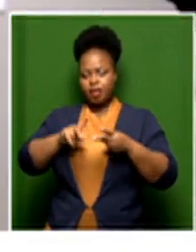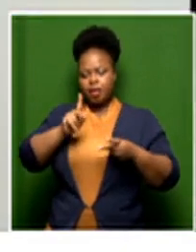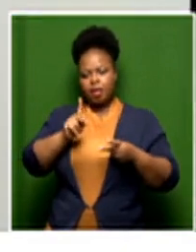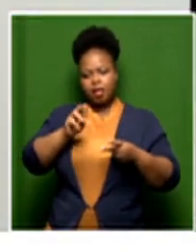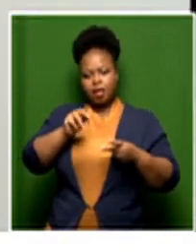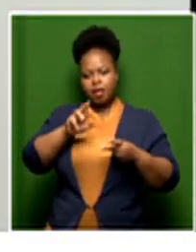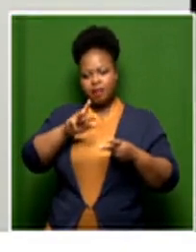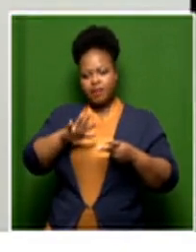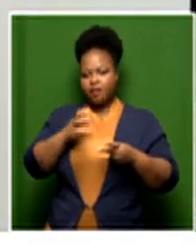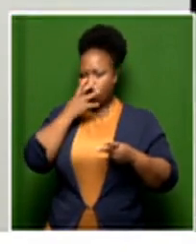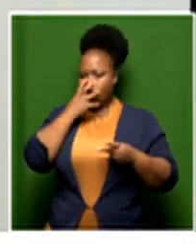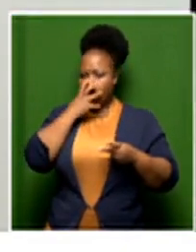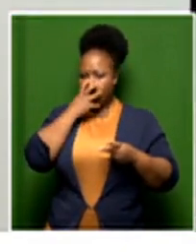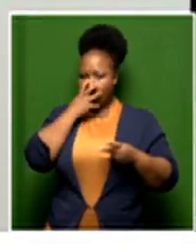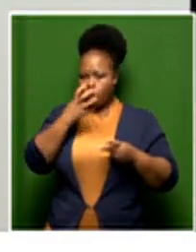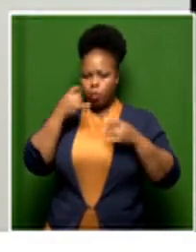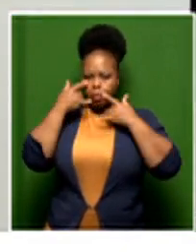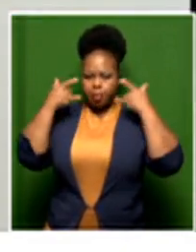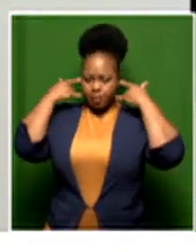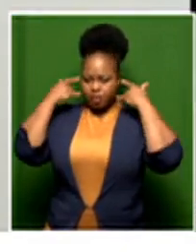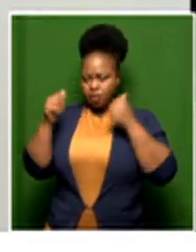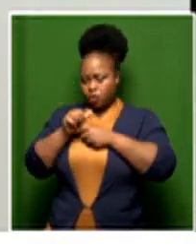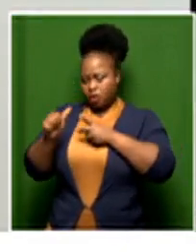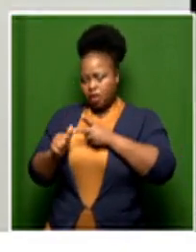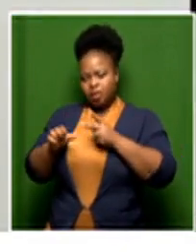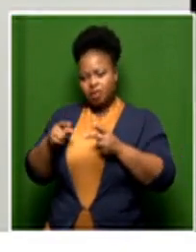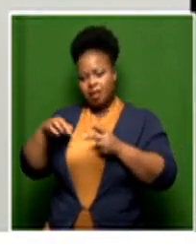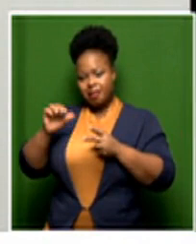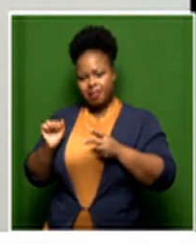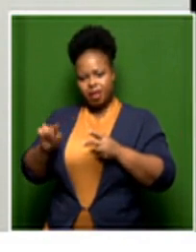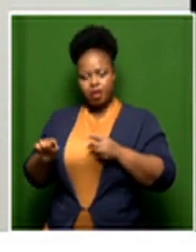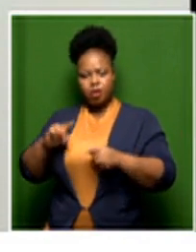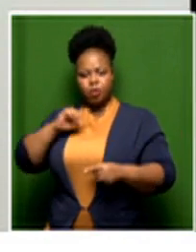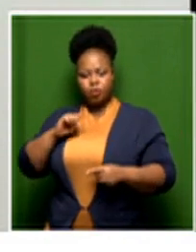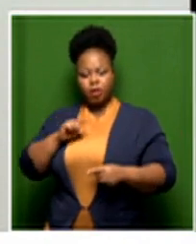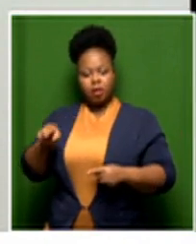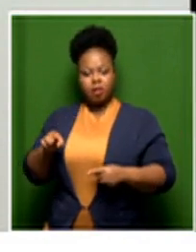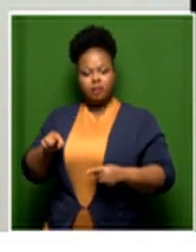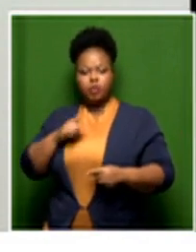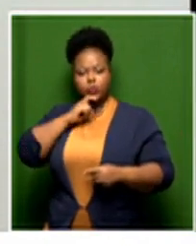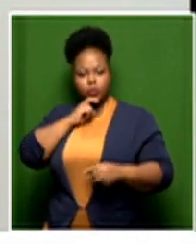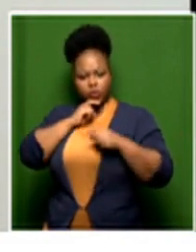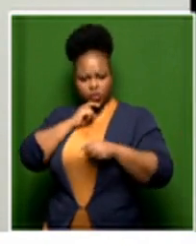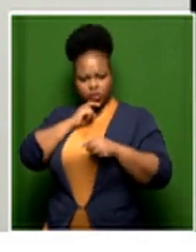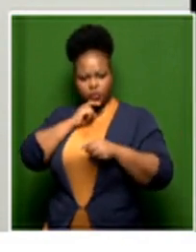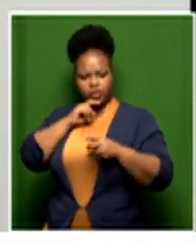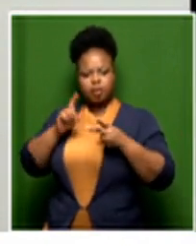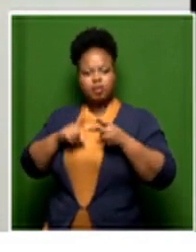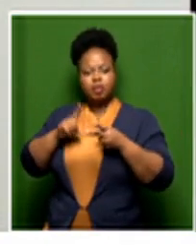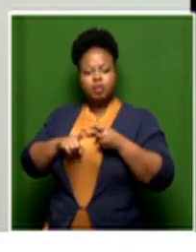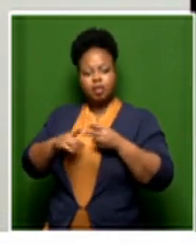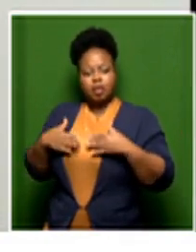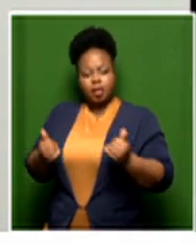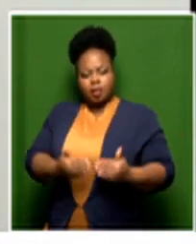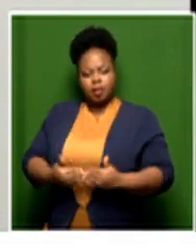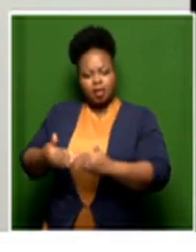respirators. And these products particularly fall under SAHPRA's remit when they are intended for use within a